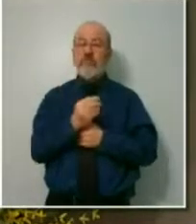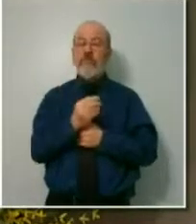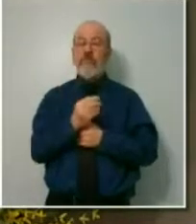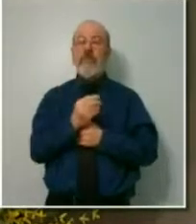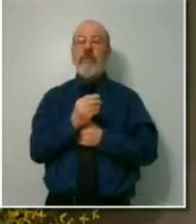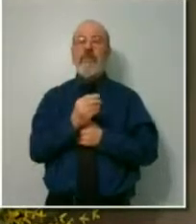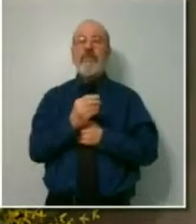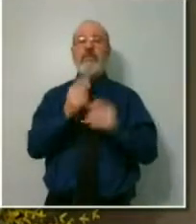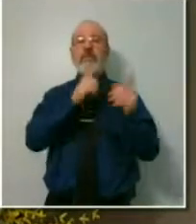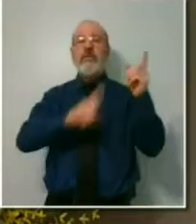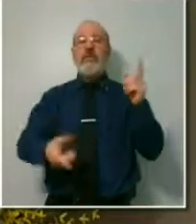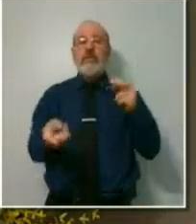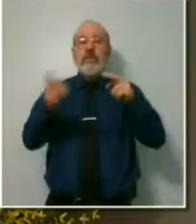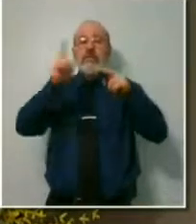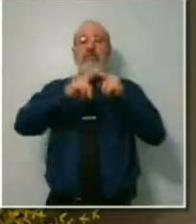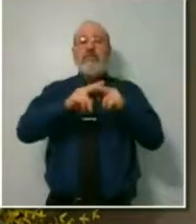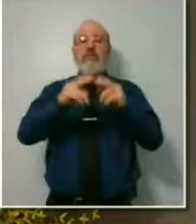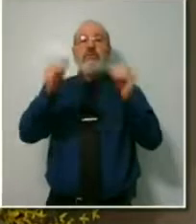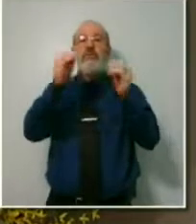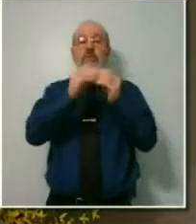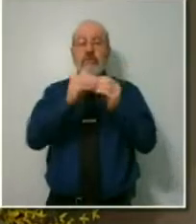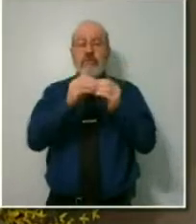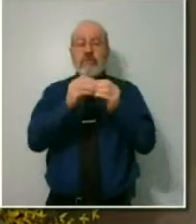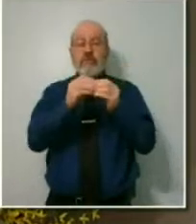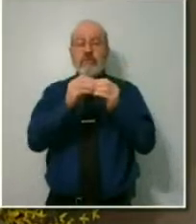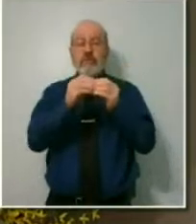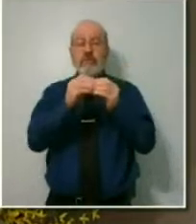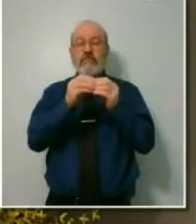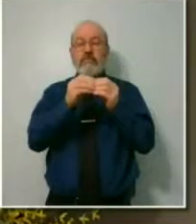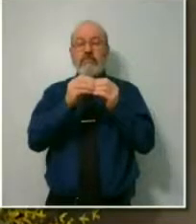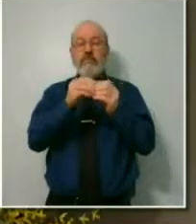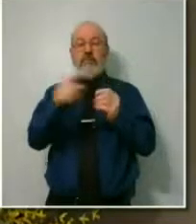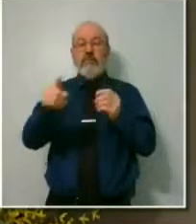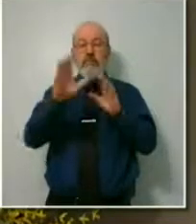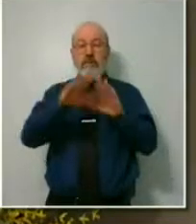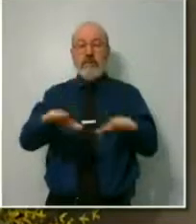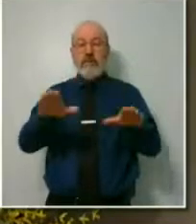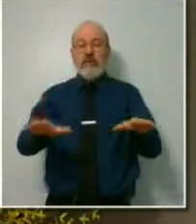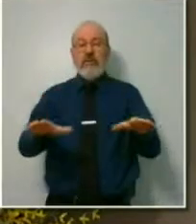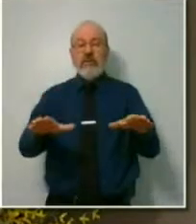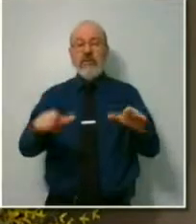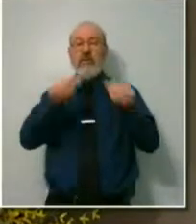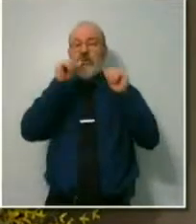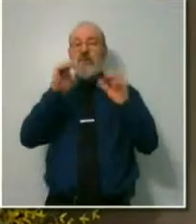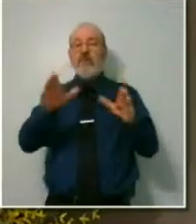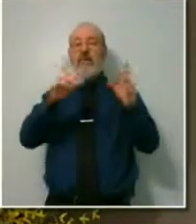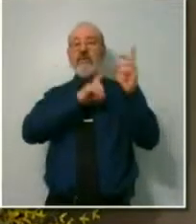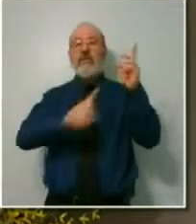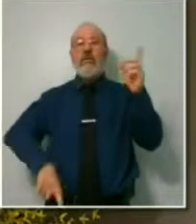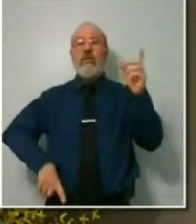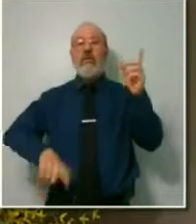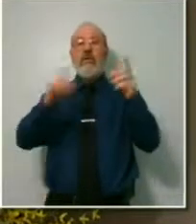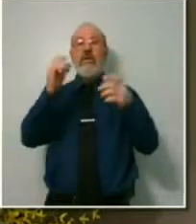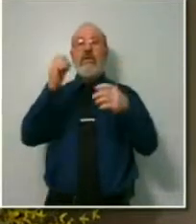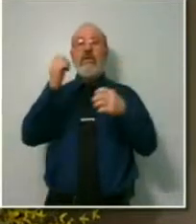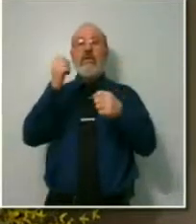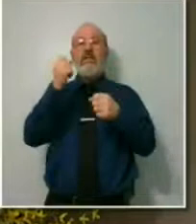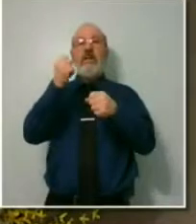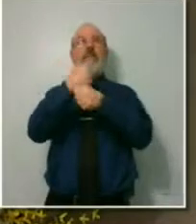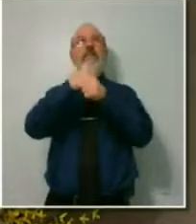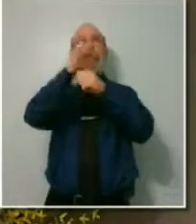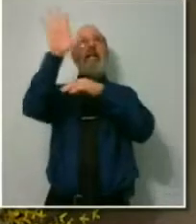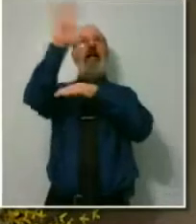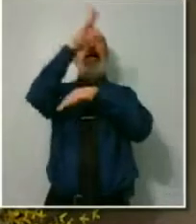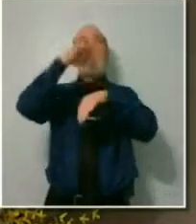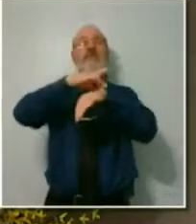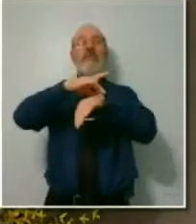increase you more and more, you and your children. You are blessed of the Lord, which made heaven and earth. The heaven, even the heavens,